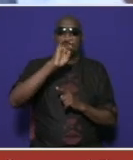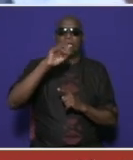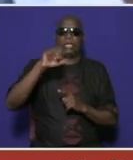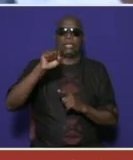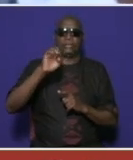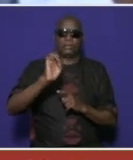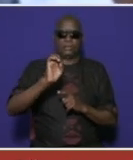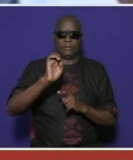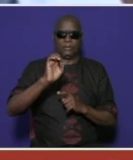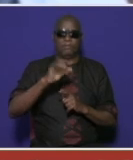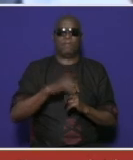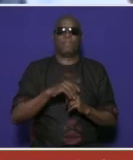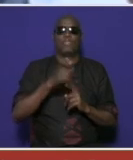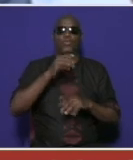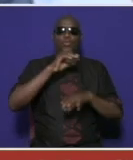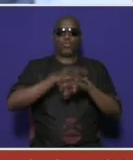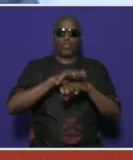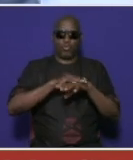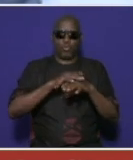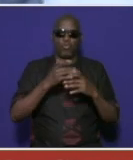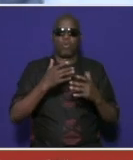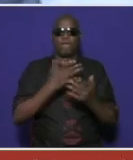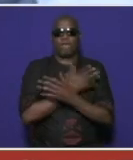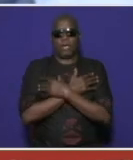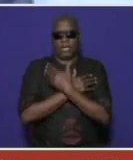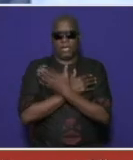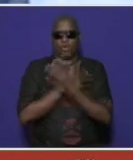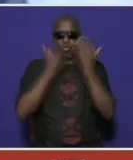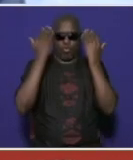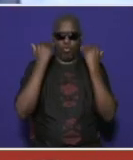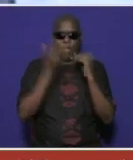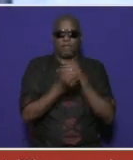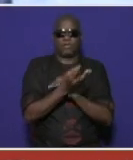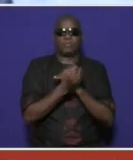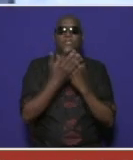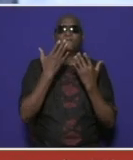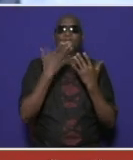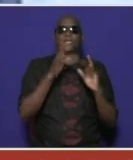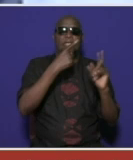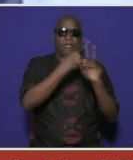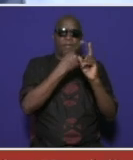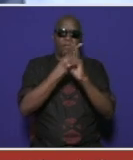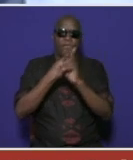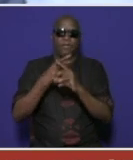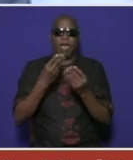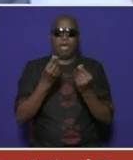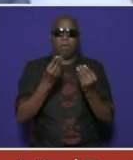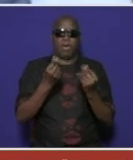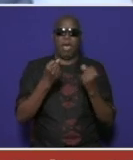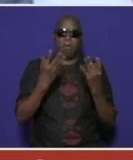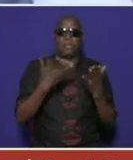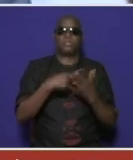My good friend Wakili Swiga has taken you through the several assignments and the amount that was supposed to be